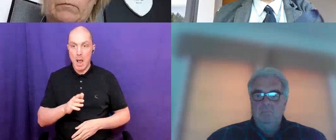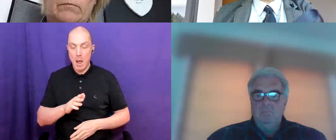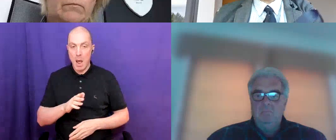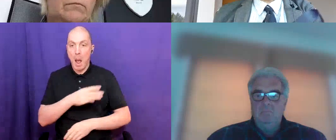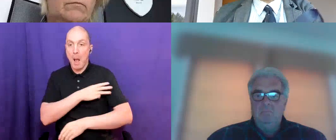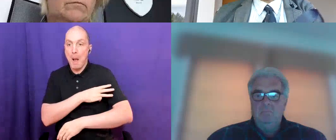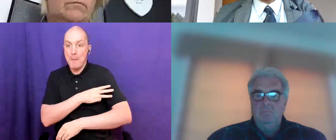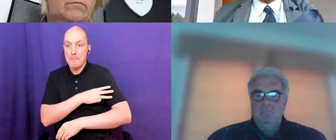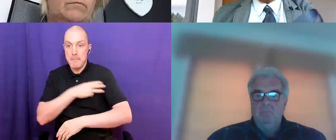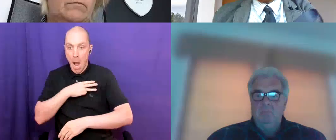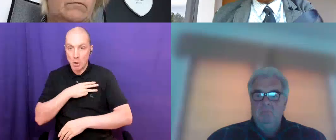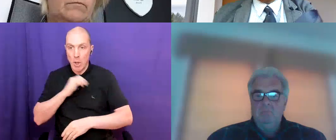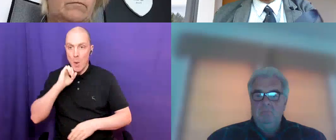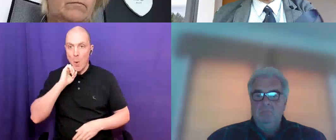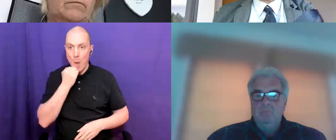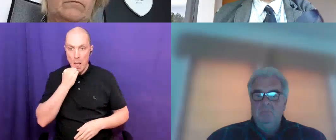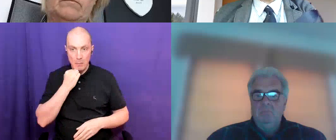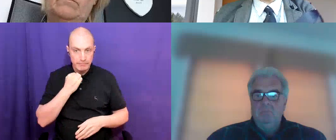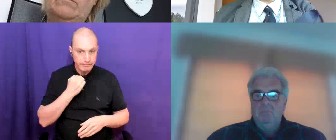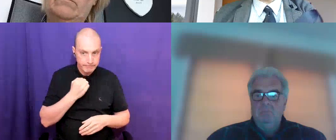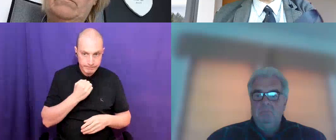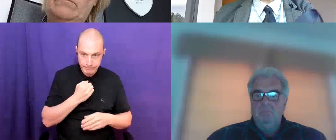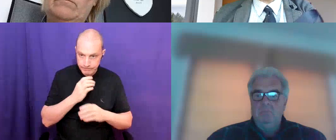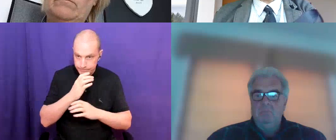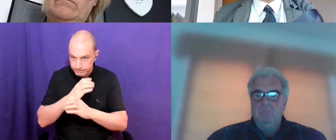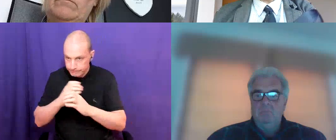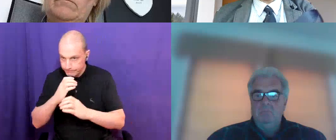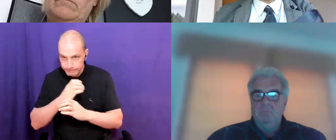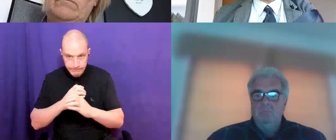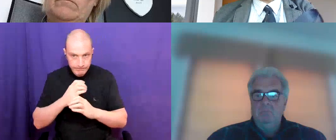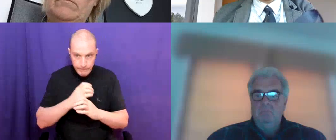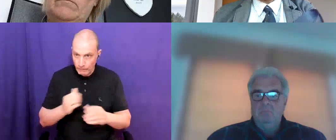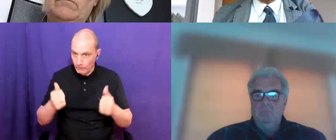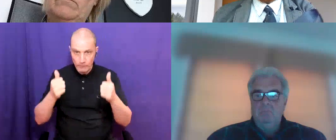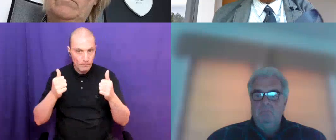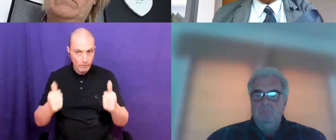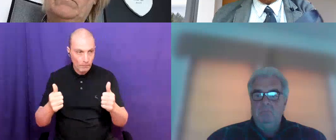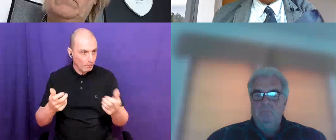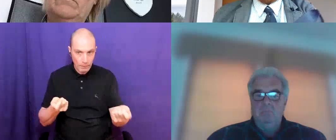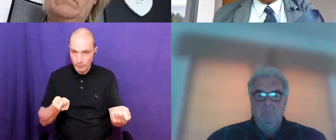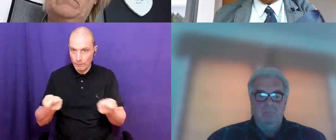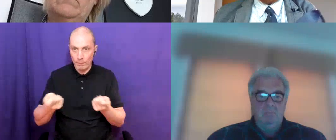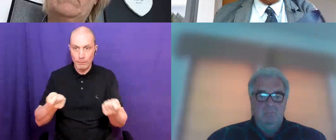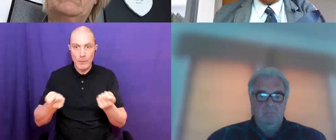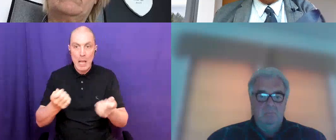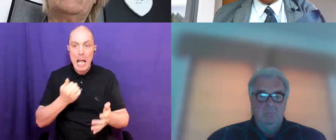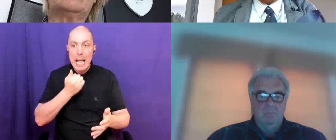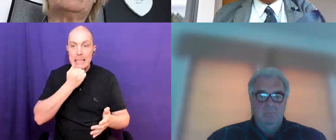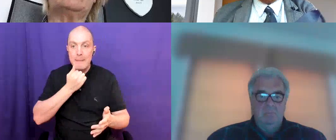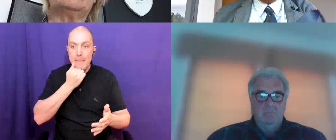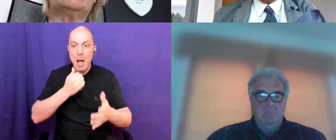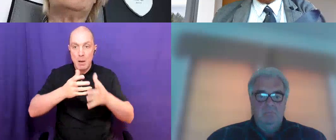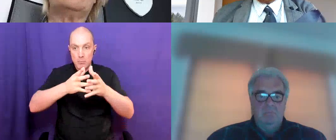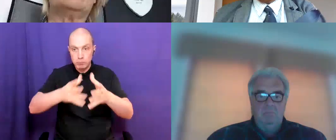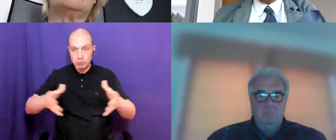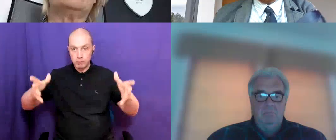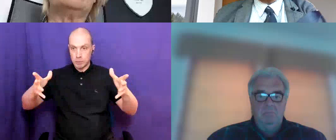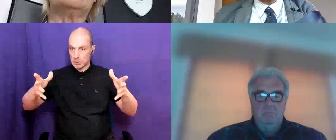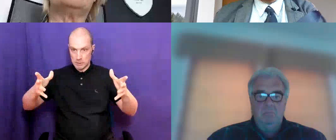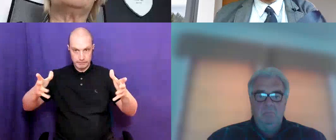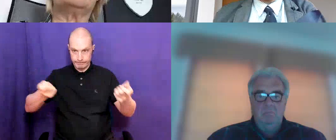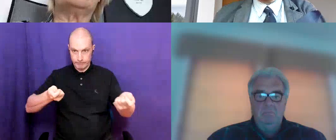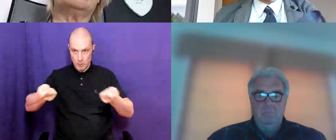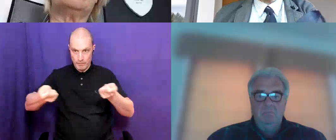places to ensure that we can coordinate the numbers within the polling places and to assist